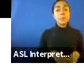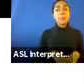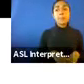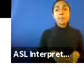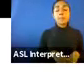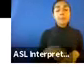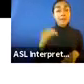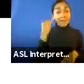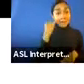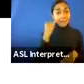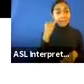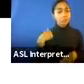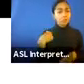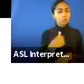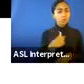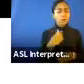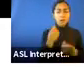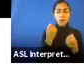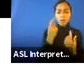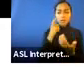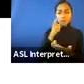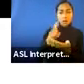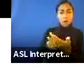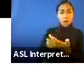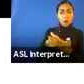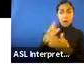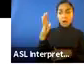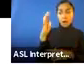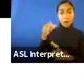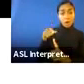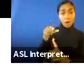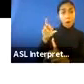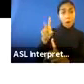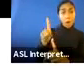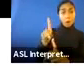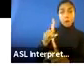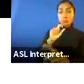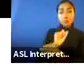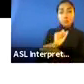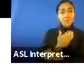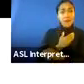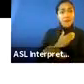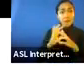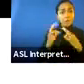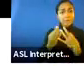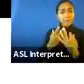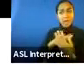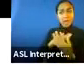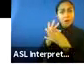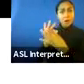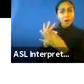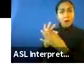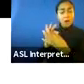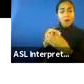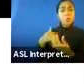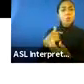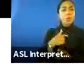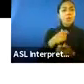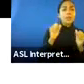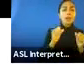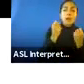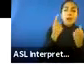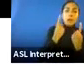understood the oak as kin, we could see it as the pandemic that it is, that does